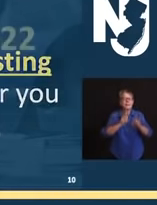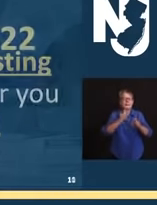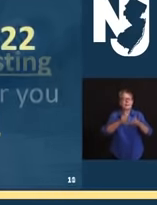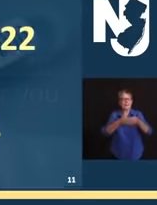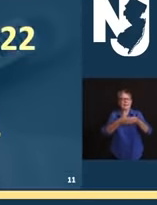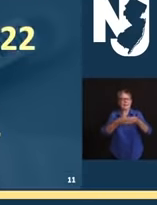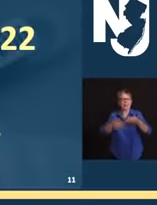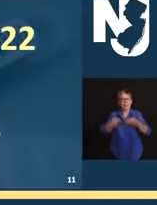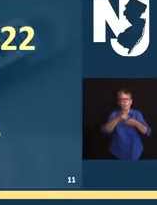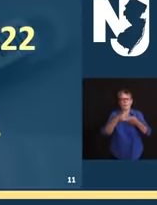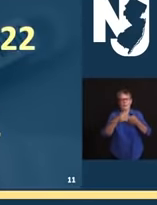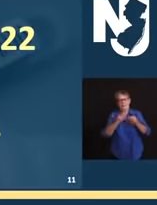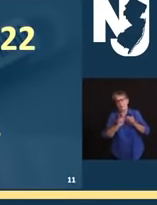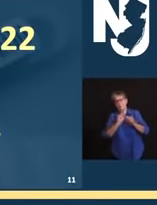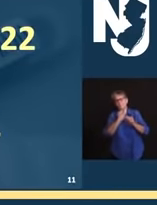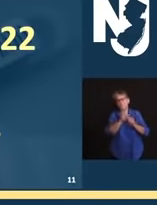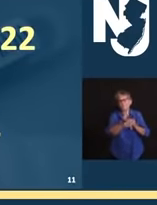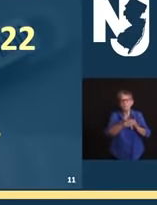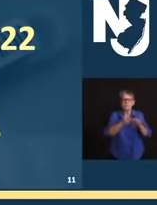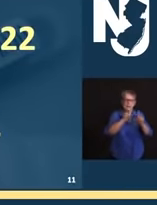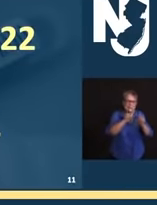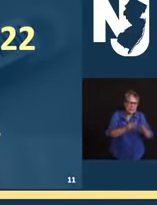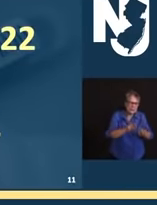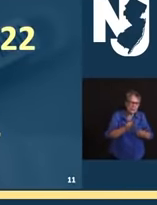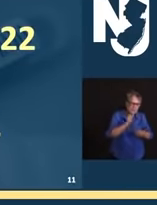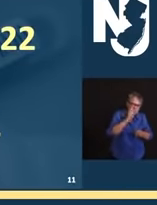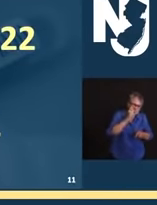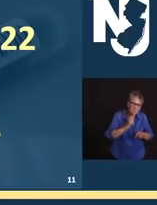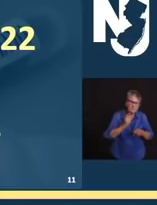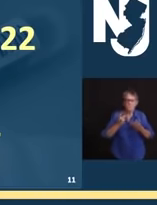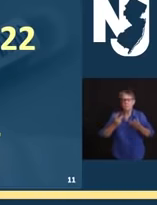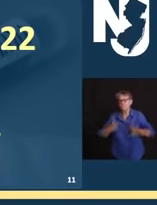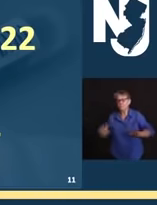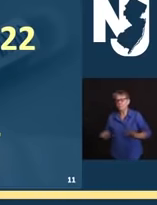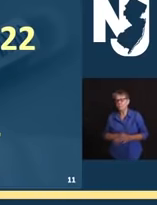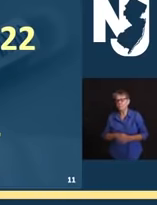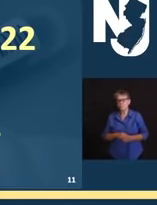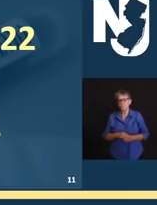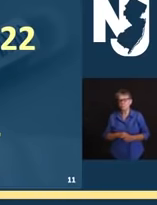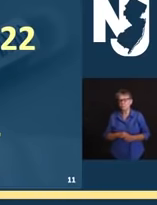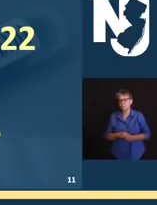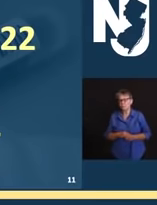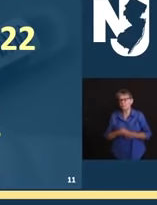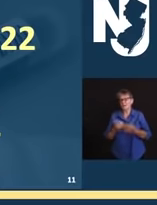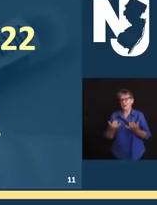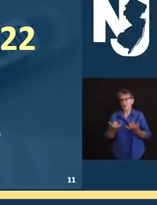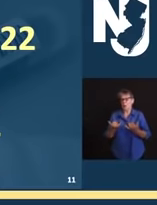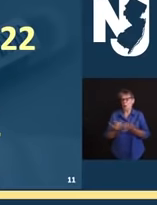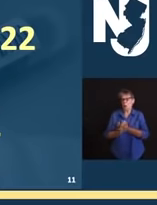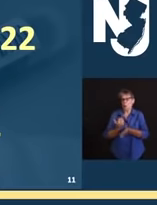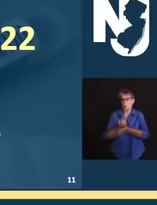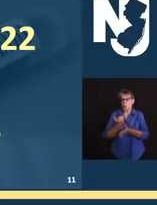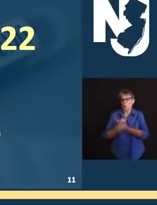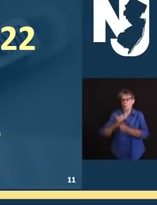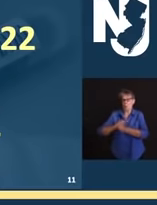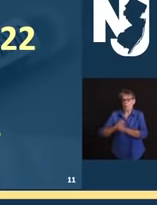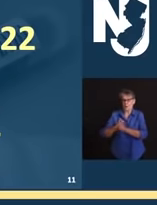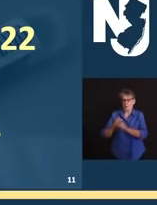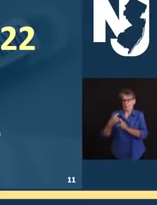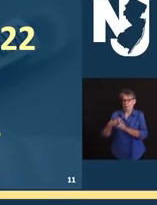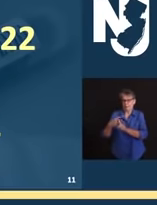announce today 231 new positive coronavirus test results, bringing the statewide cumulative